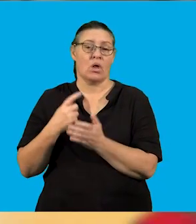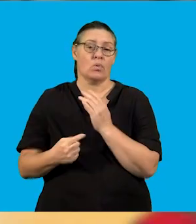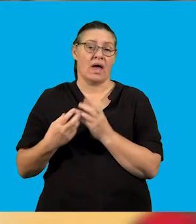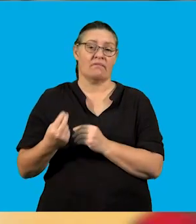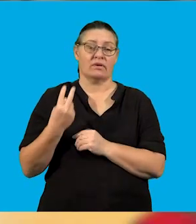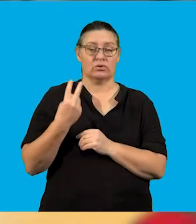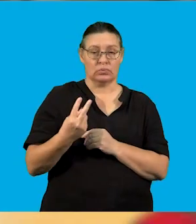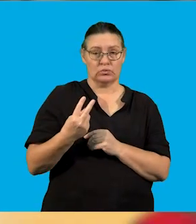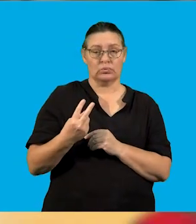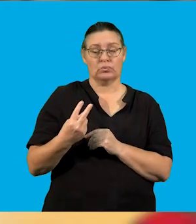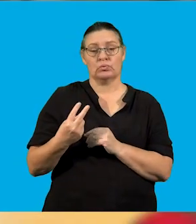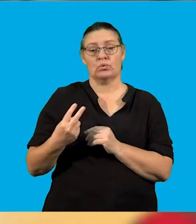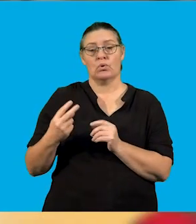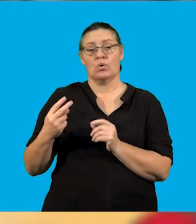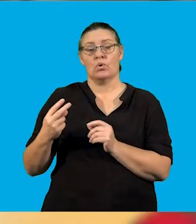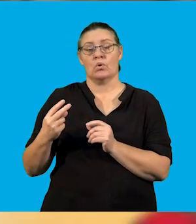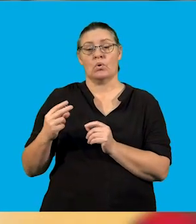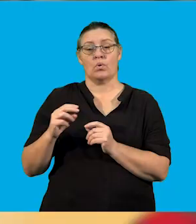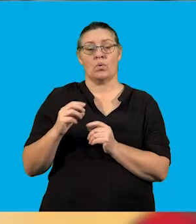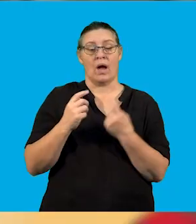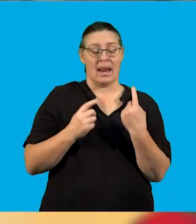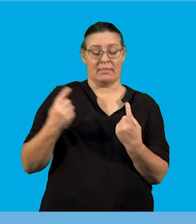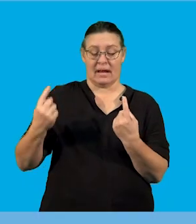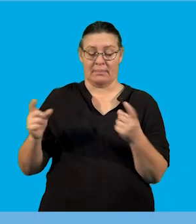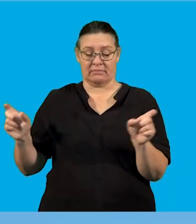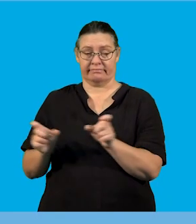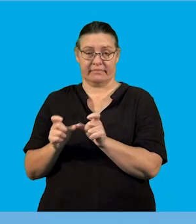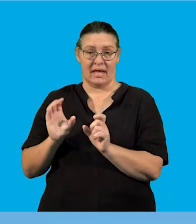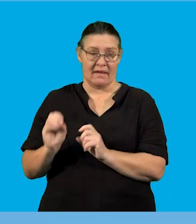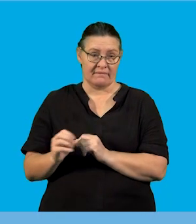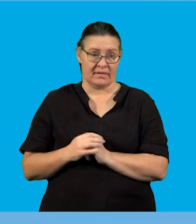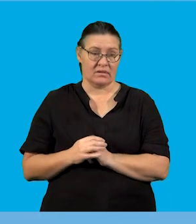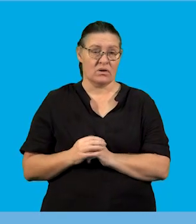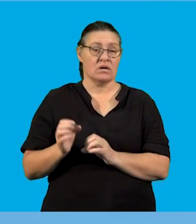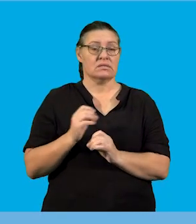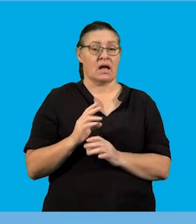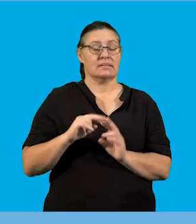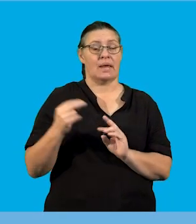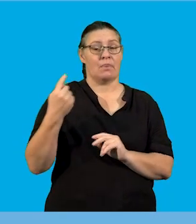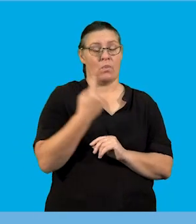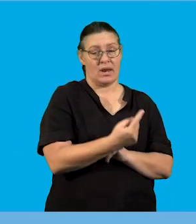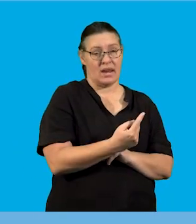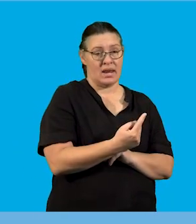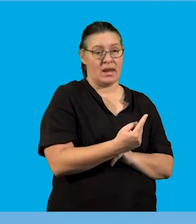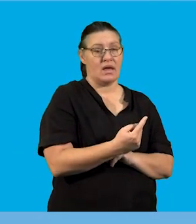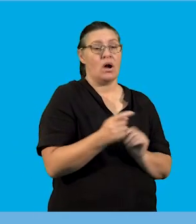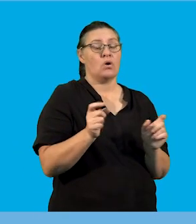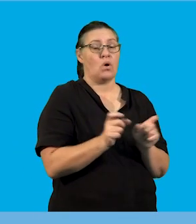the compounds that only have two elements in them. So to start, we're going to start with the